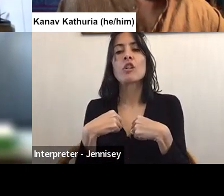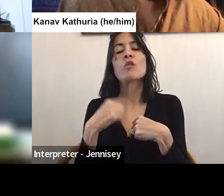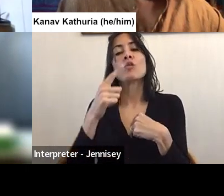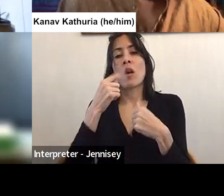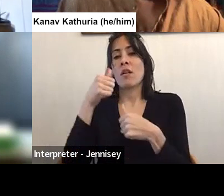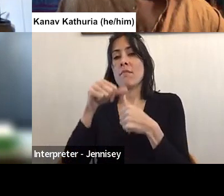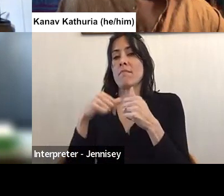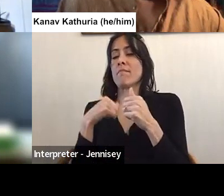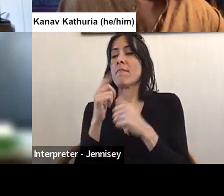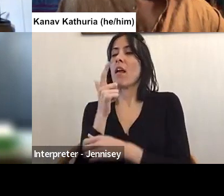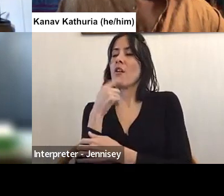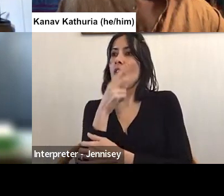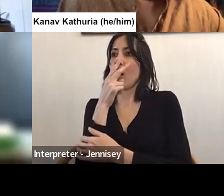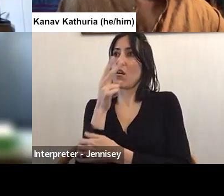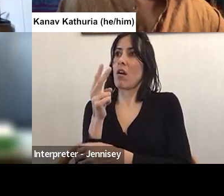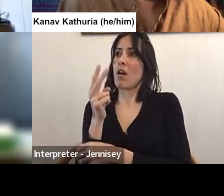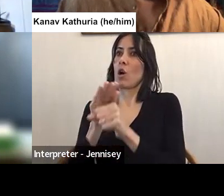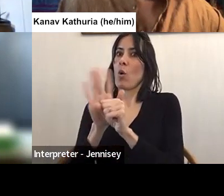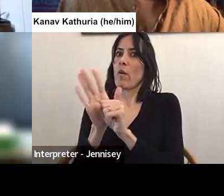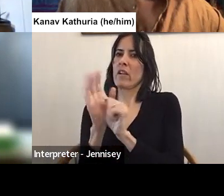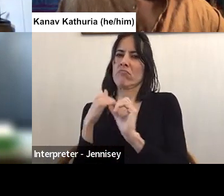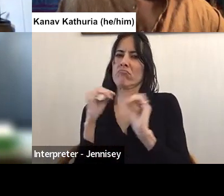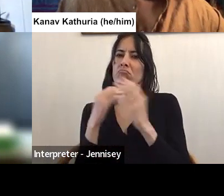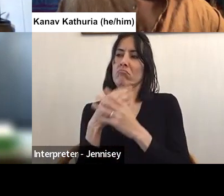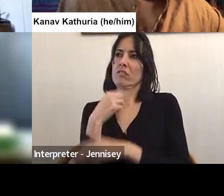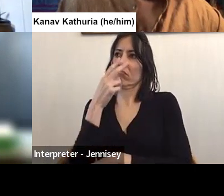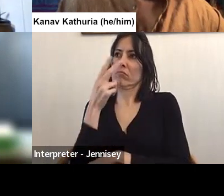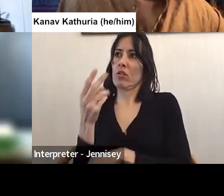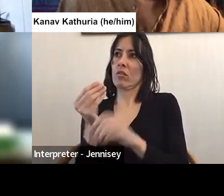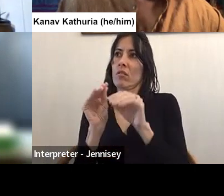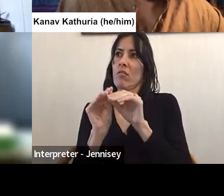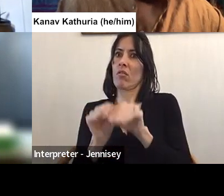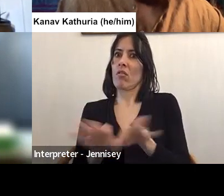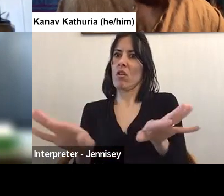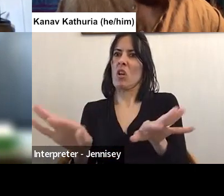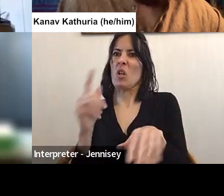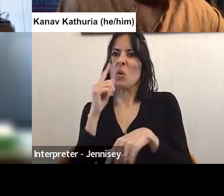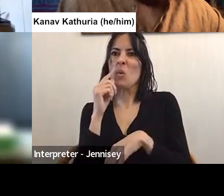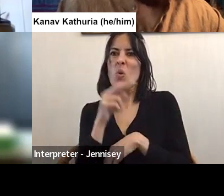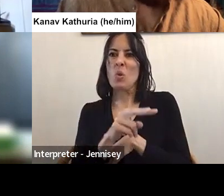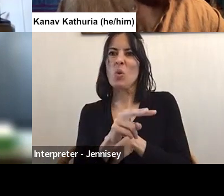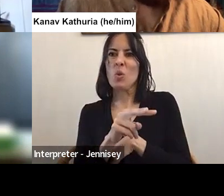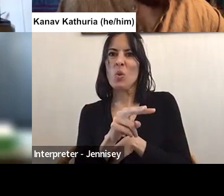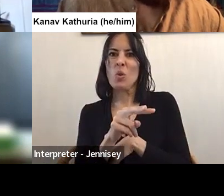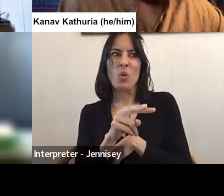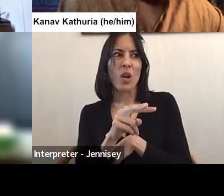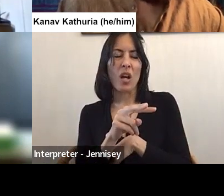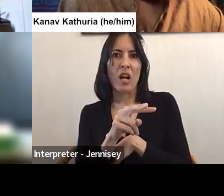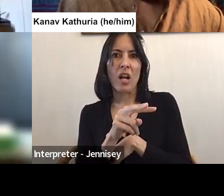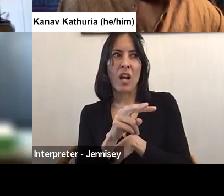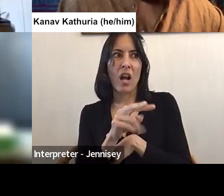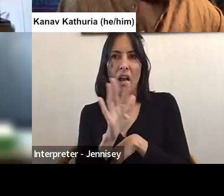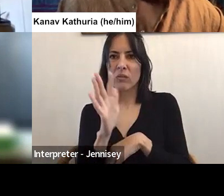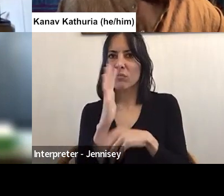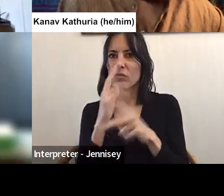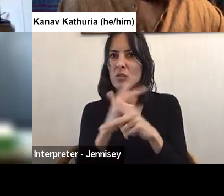to really wreak havoc on the system. So Who Speaks For Me geared ourselves up. And there were a couple of things in DC we wanted to do. One, we have something